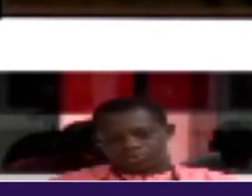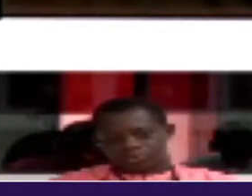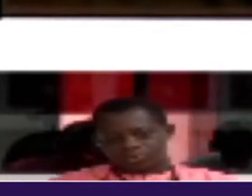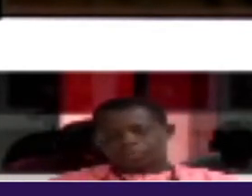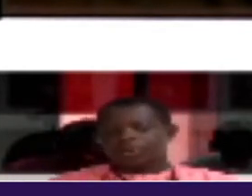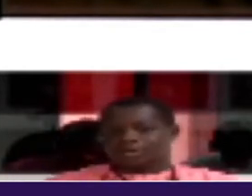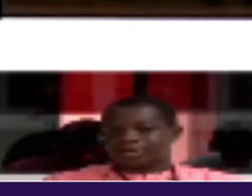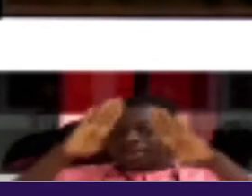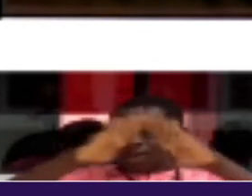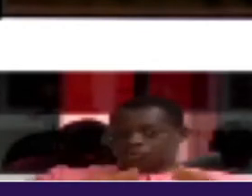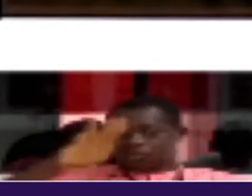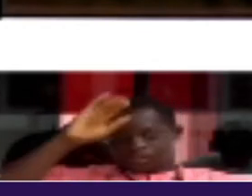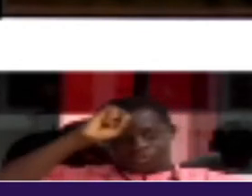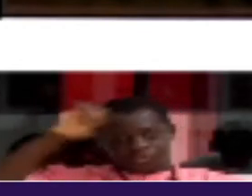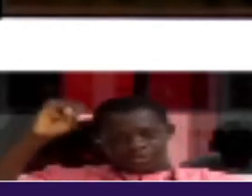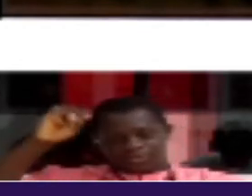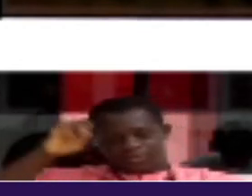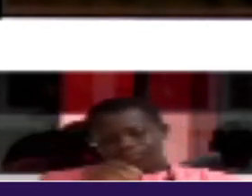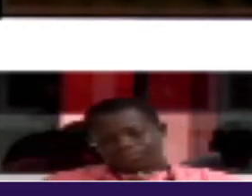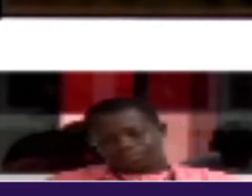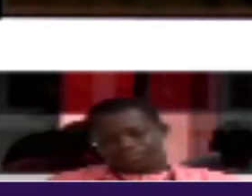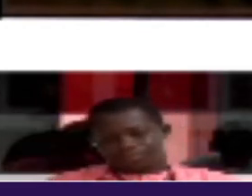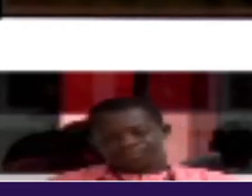and the State House.